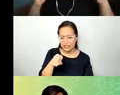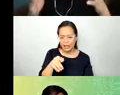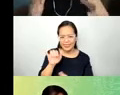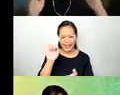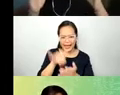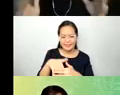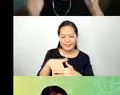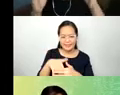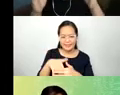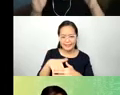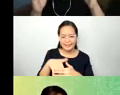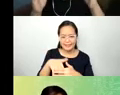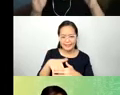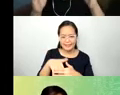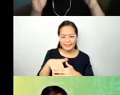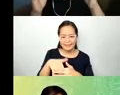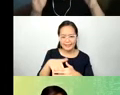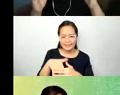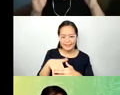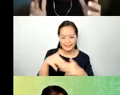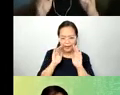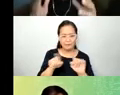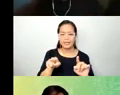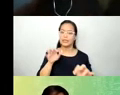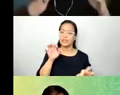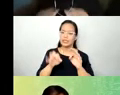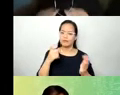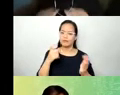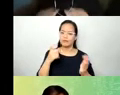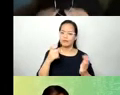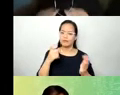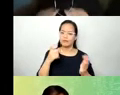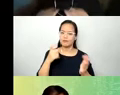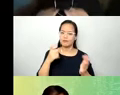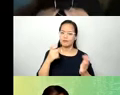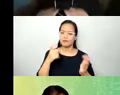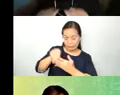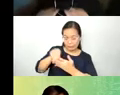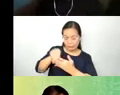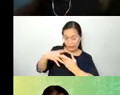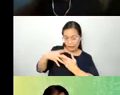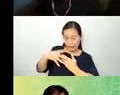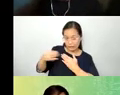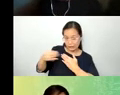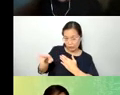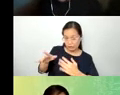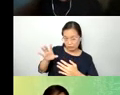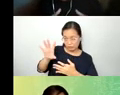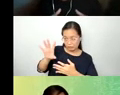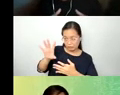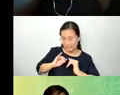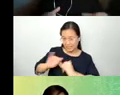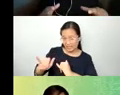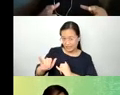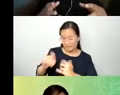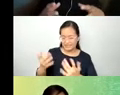to recognize that person is sad is entirely different. Understanding is different from knowing, and making